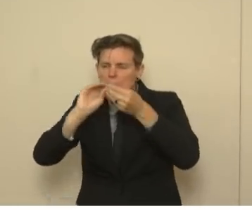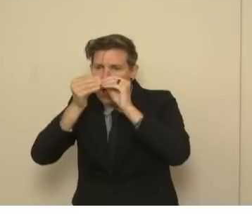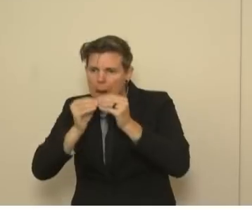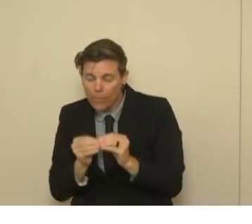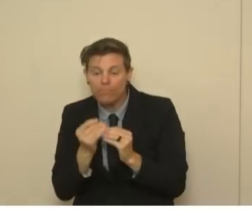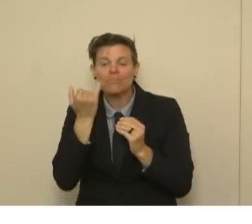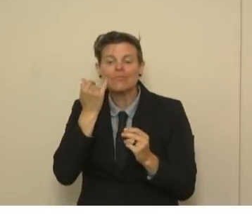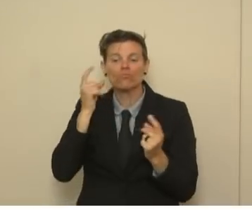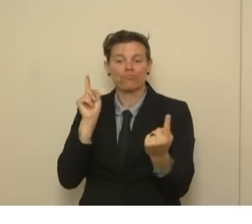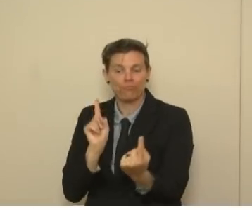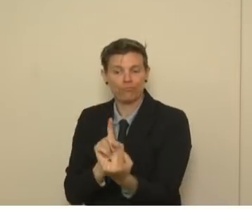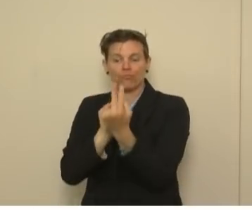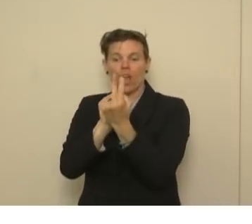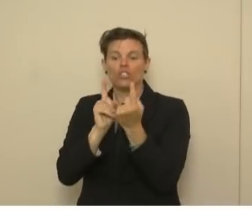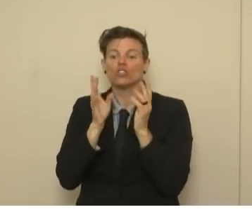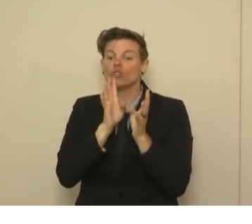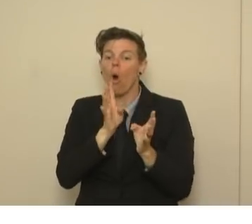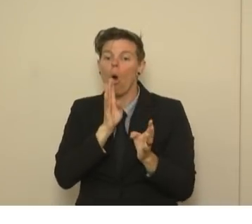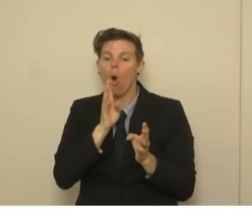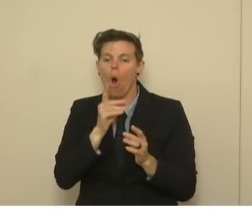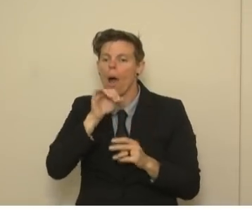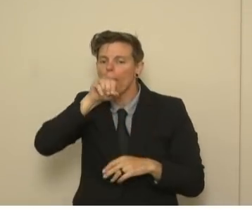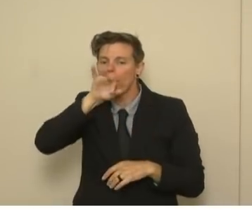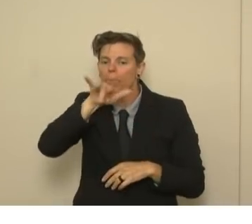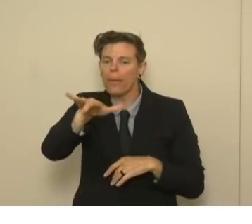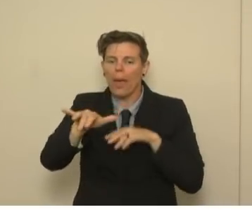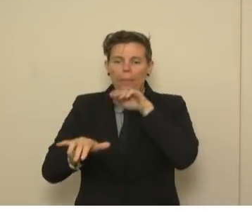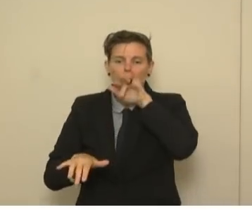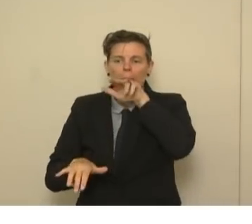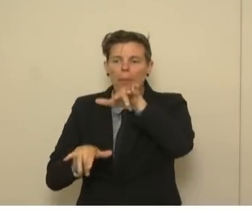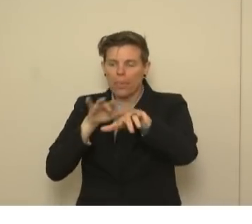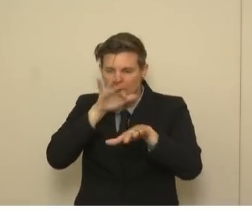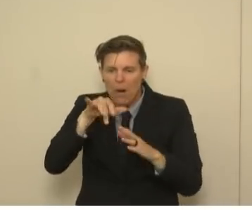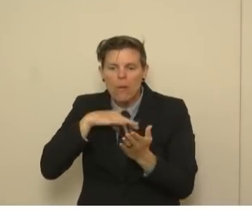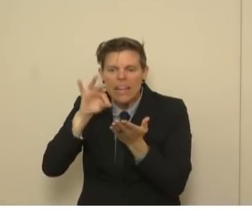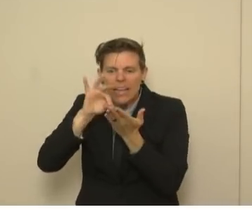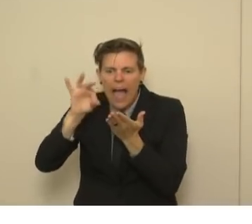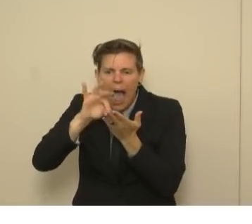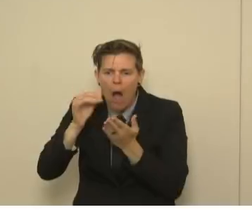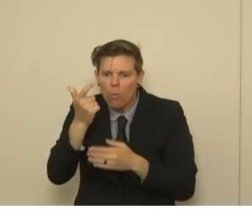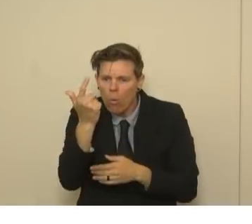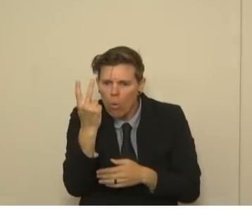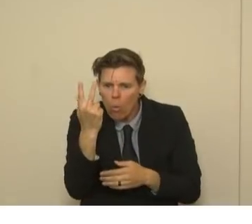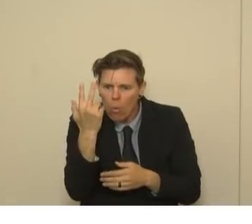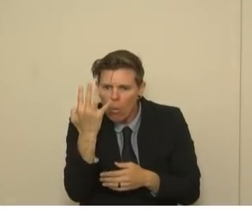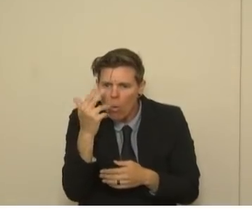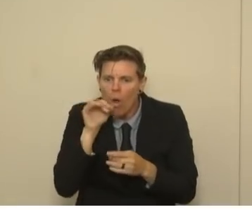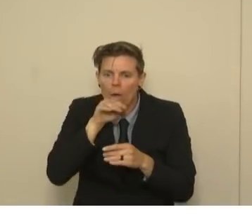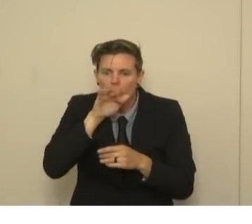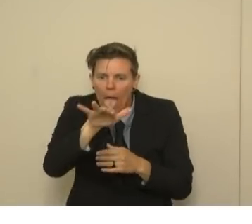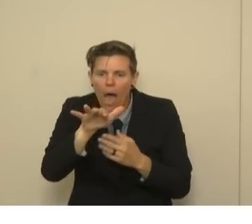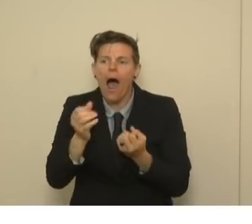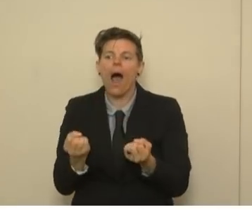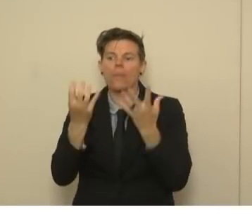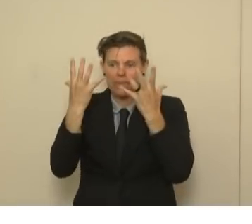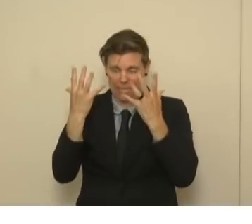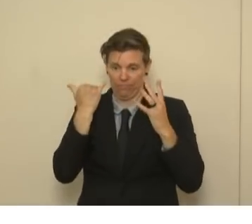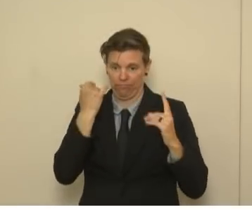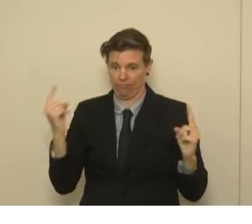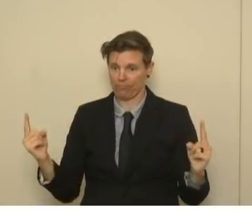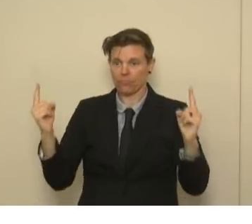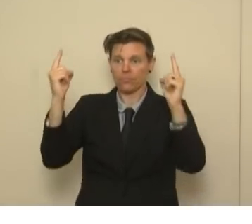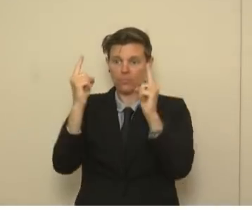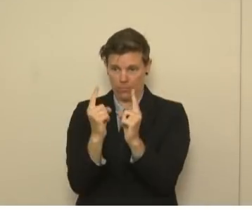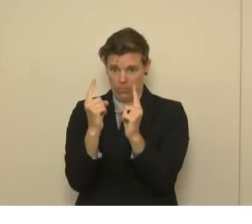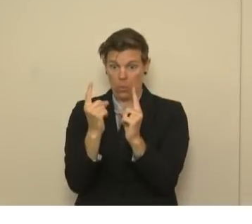tried 14 different masks, and they tried without any mask at all. So if you look